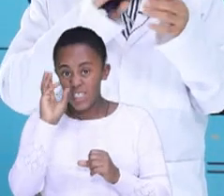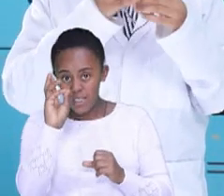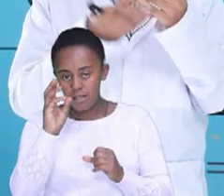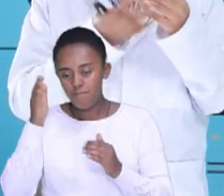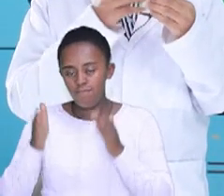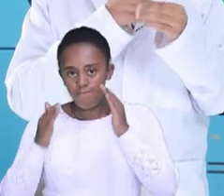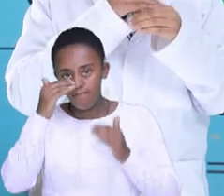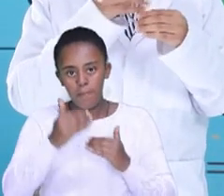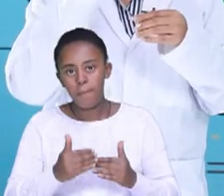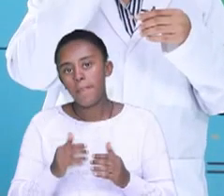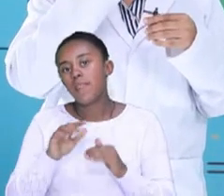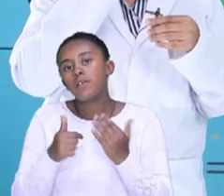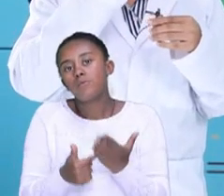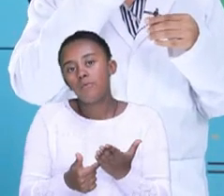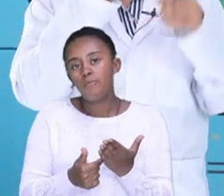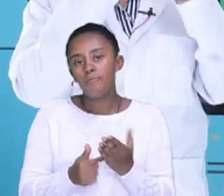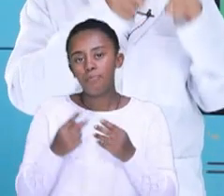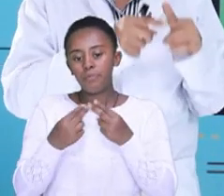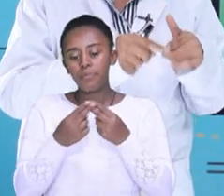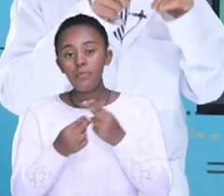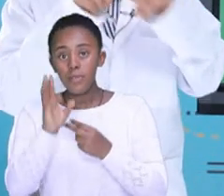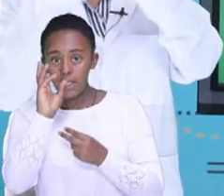faces, so we have to